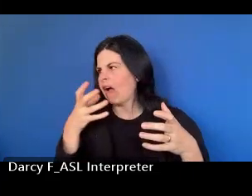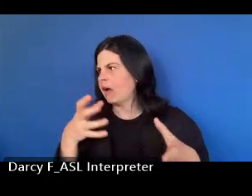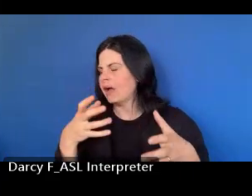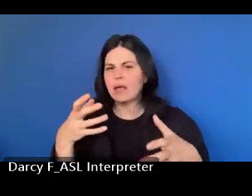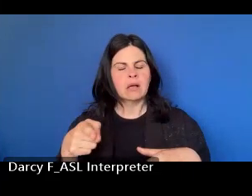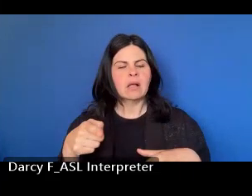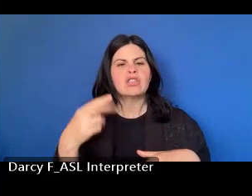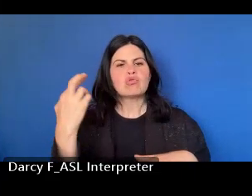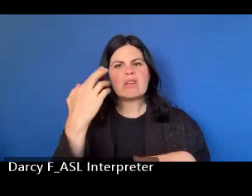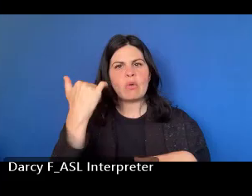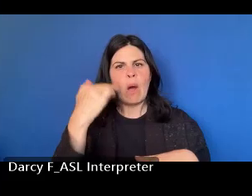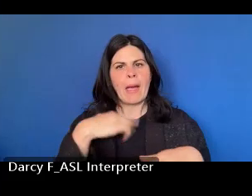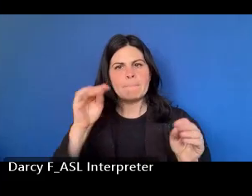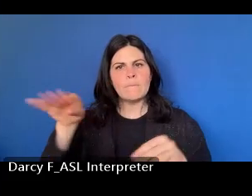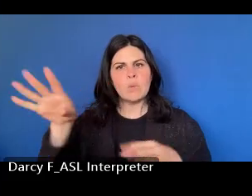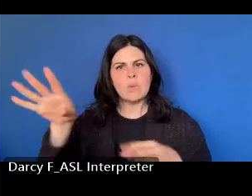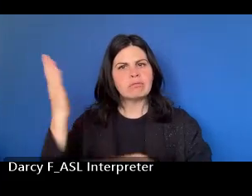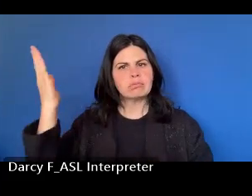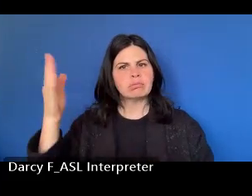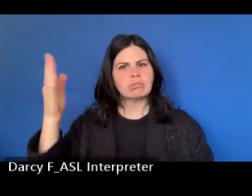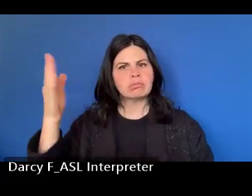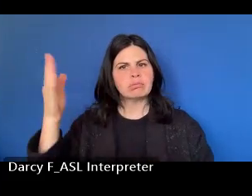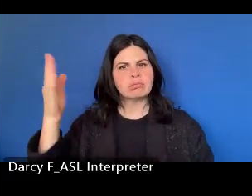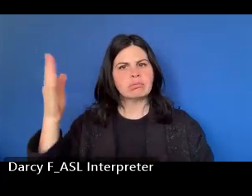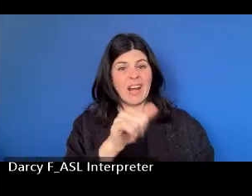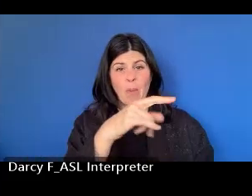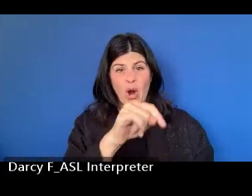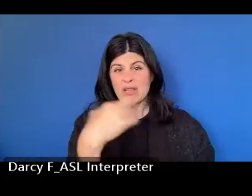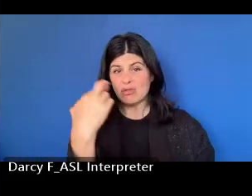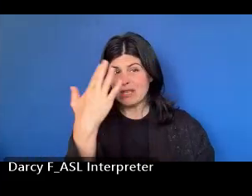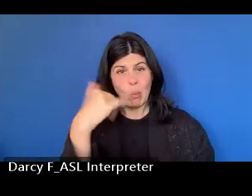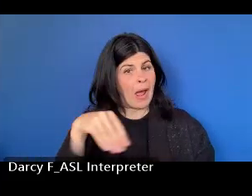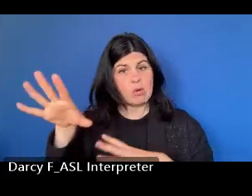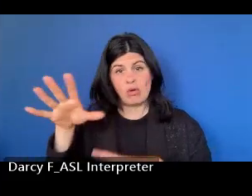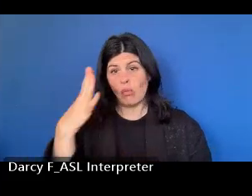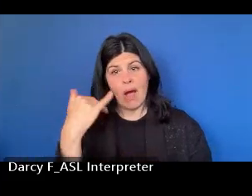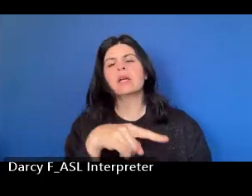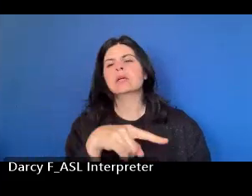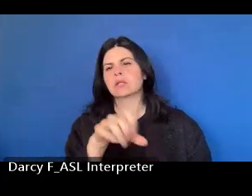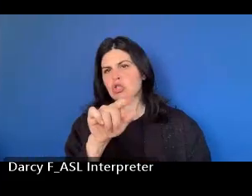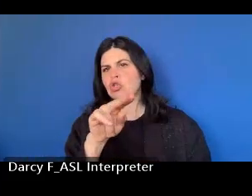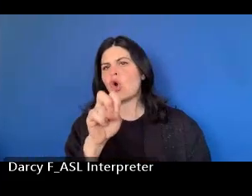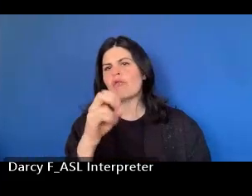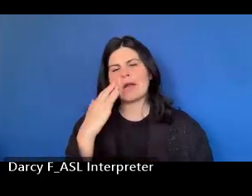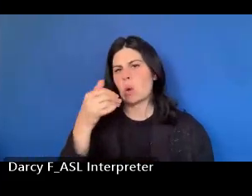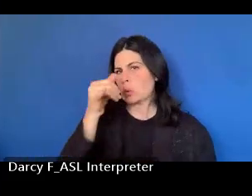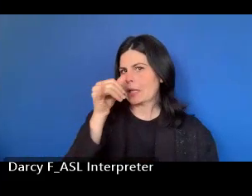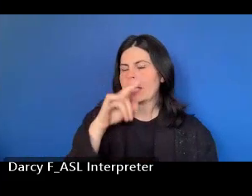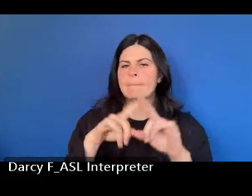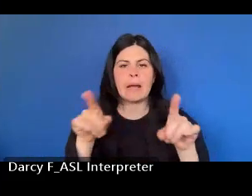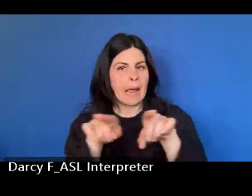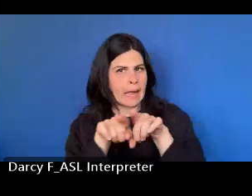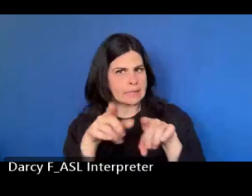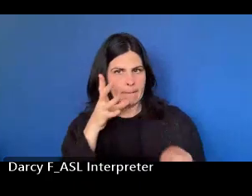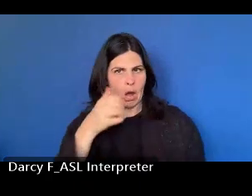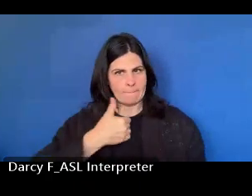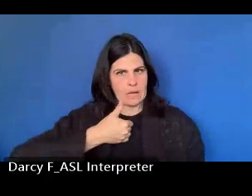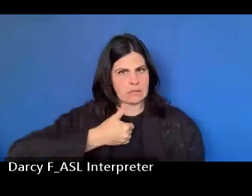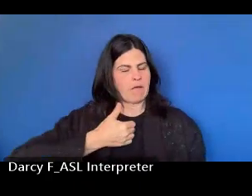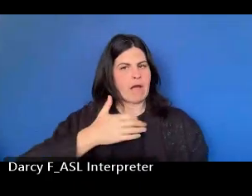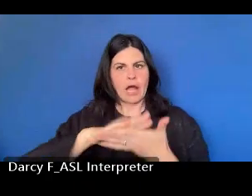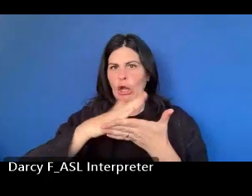moved. I got out of that apartment just because of the stove. I know that sounds silly, but, being a mother, I cook a lot and I